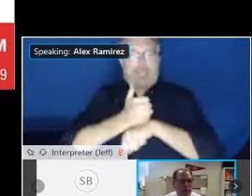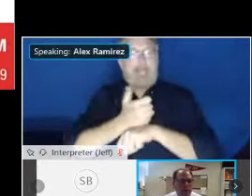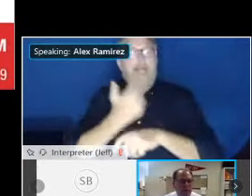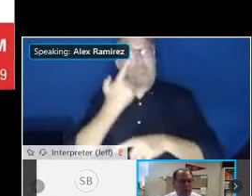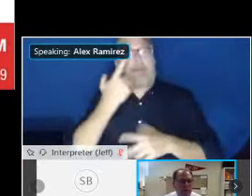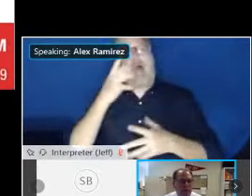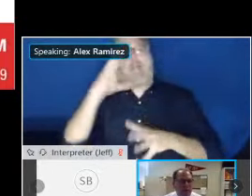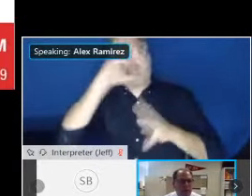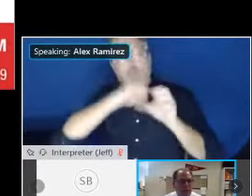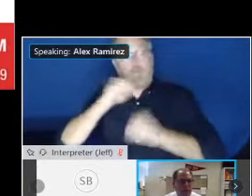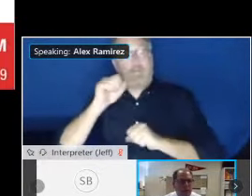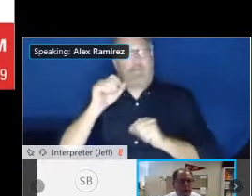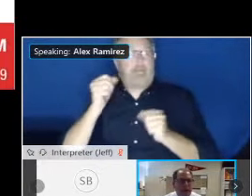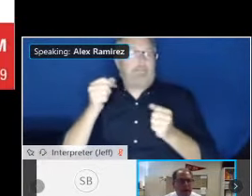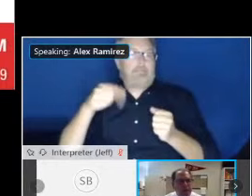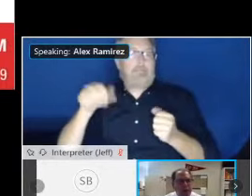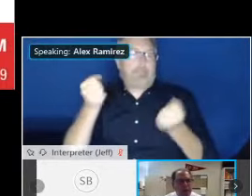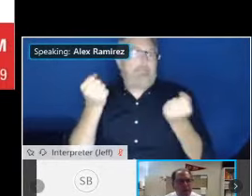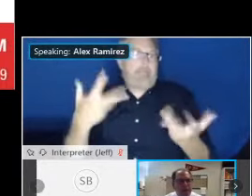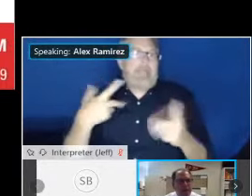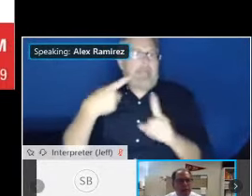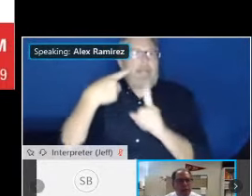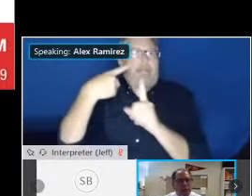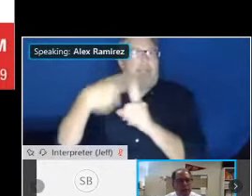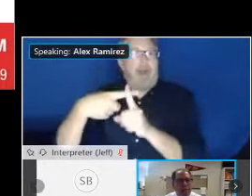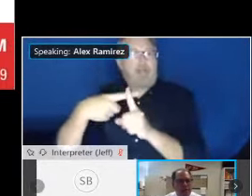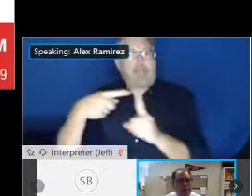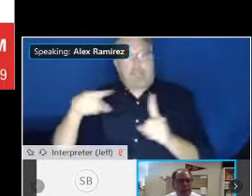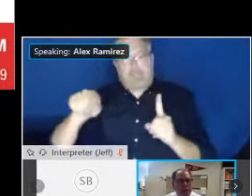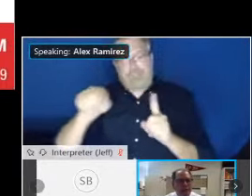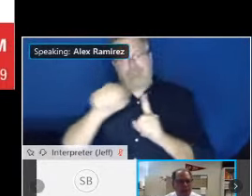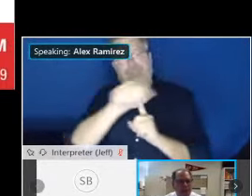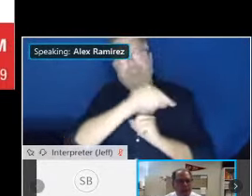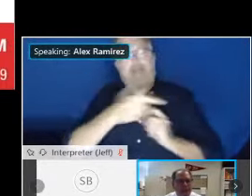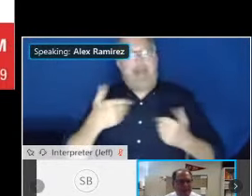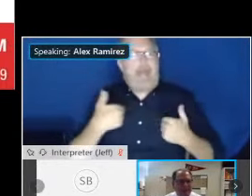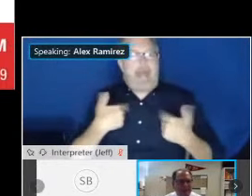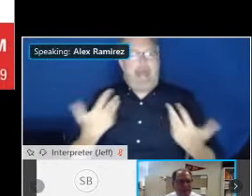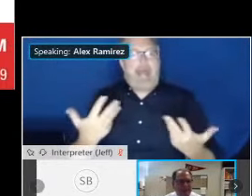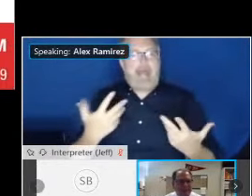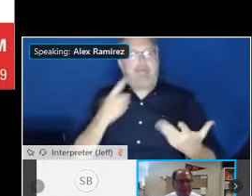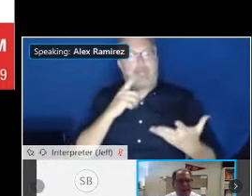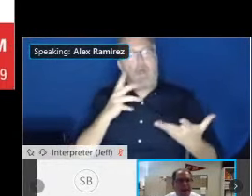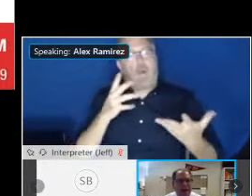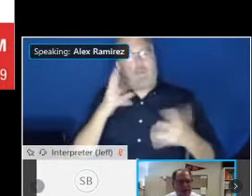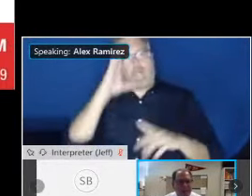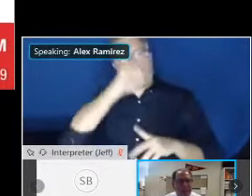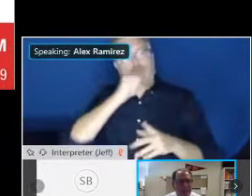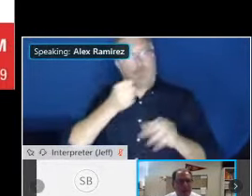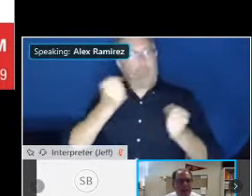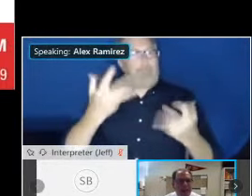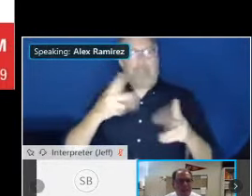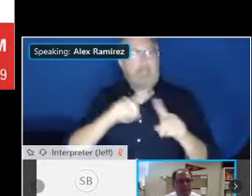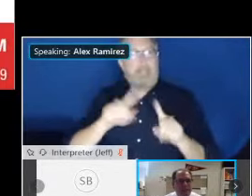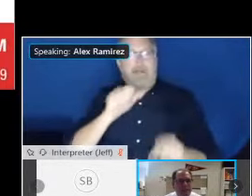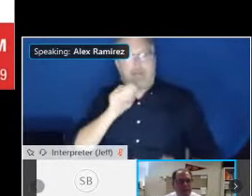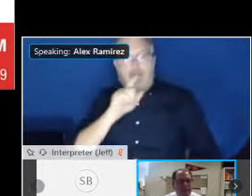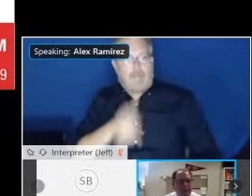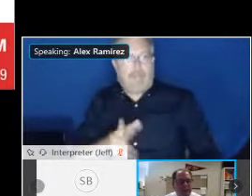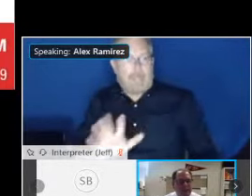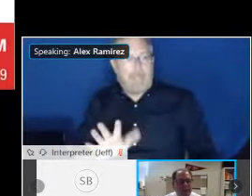students or individuals. Again, I have to highlight this. So the mitigation practices are